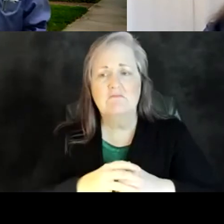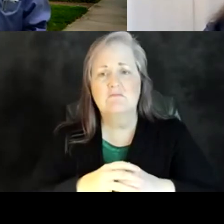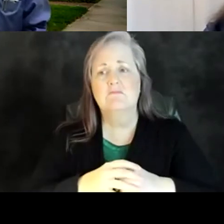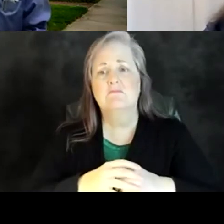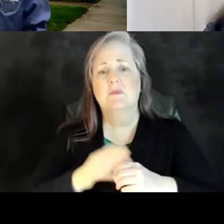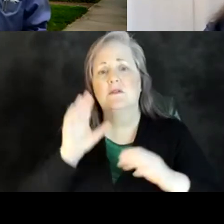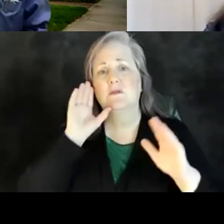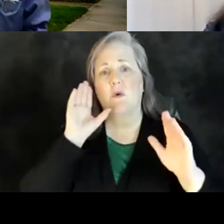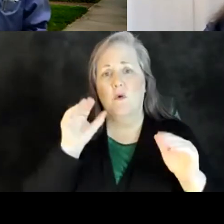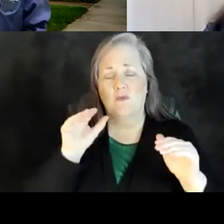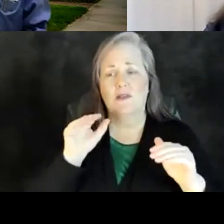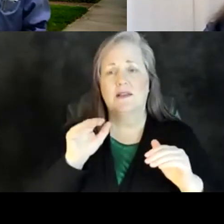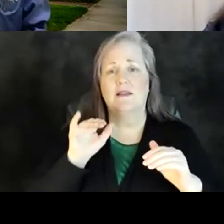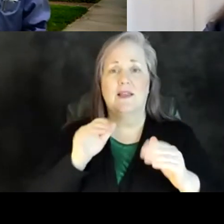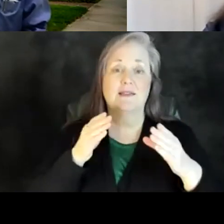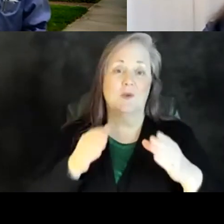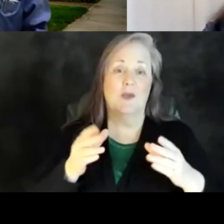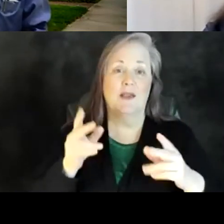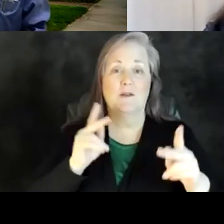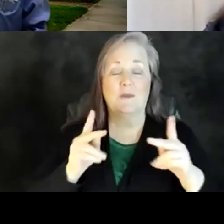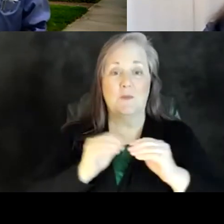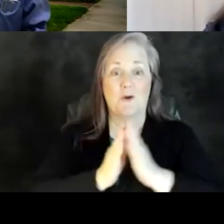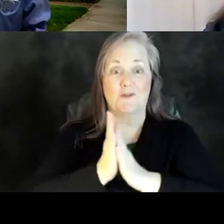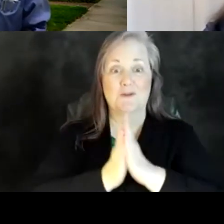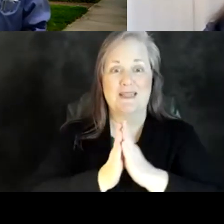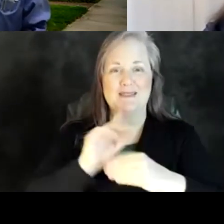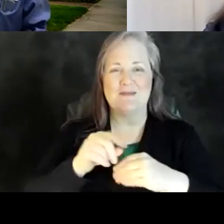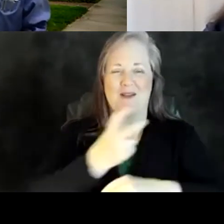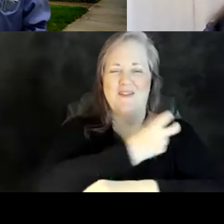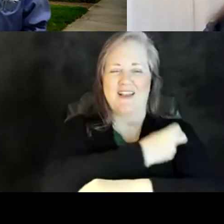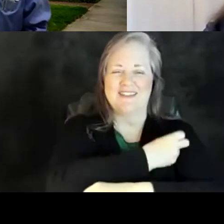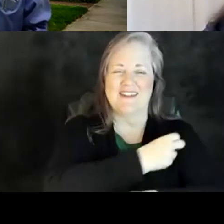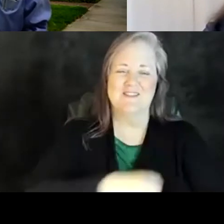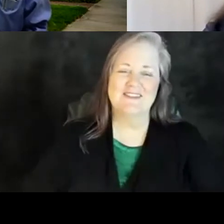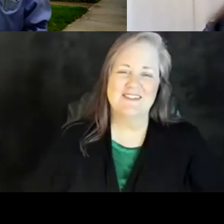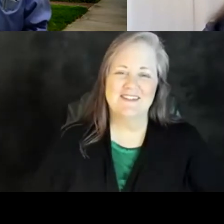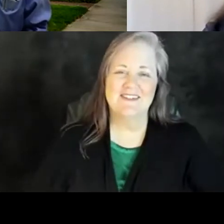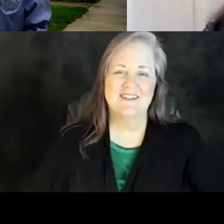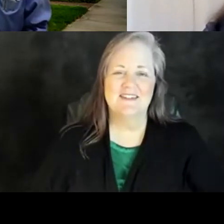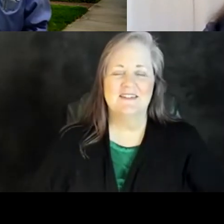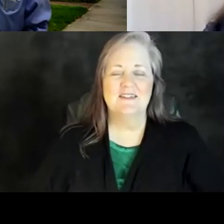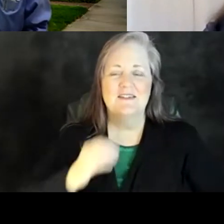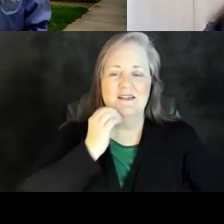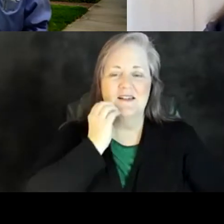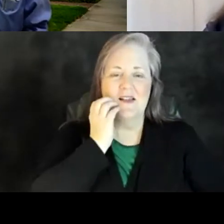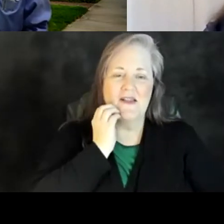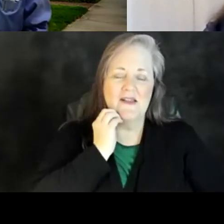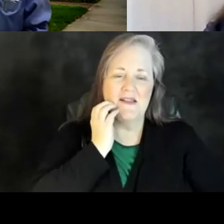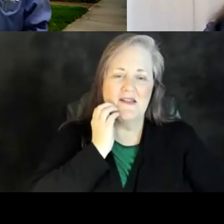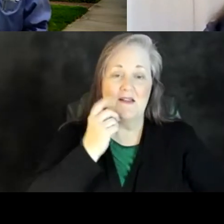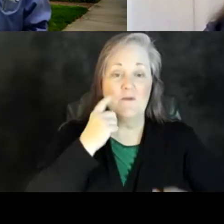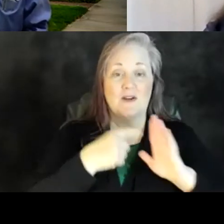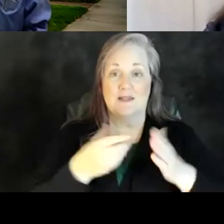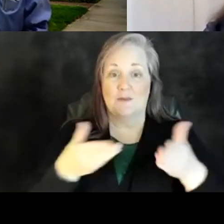hopefully a way to get people more enthusiastic about getting vaccinated. But for example, in our